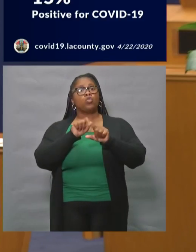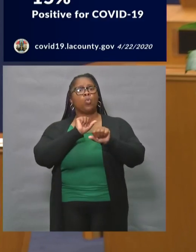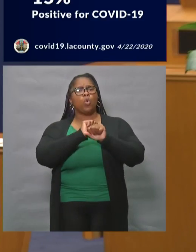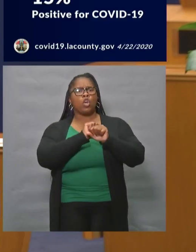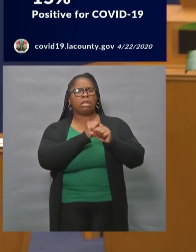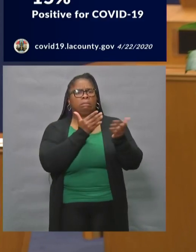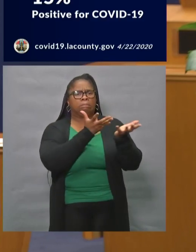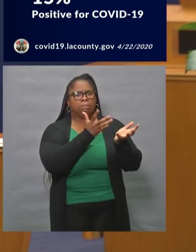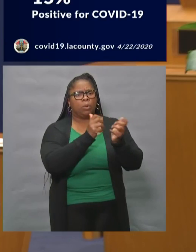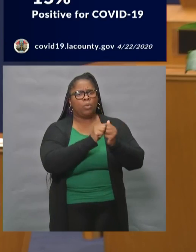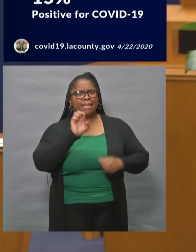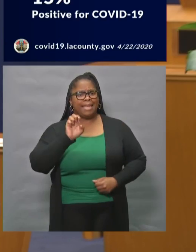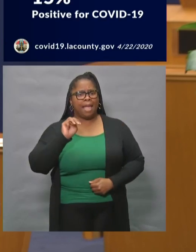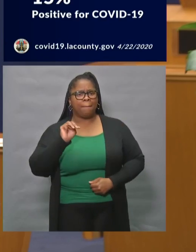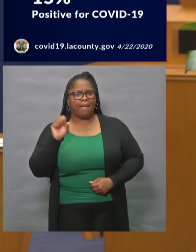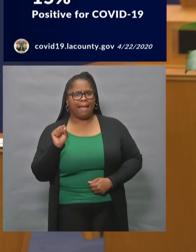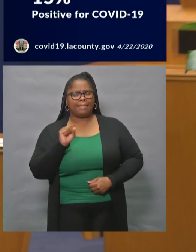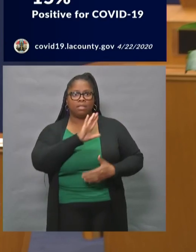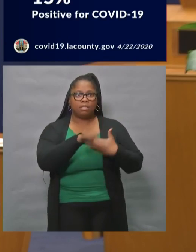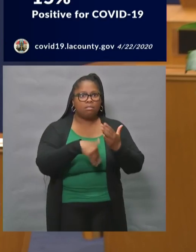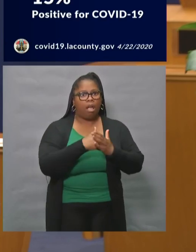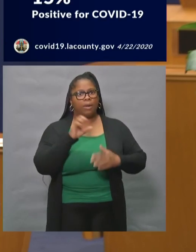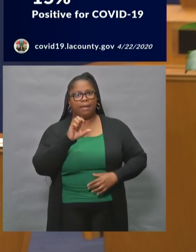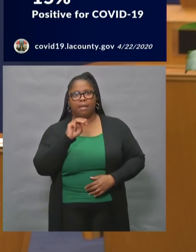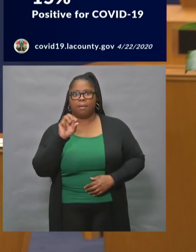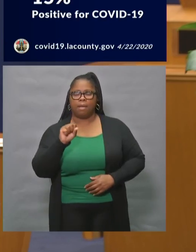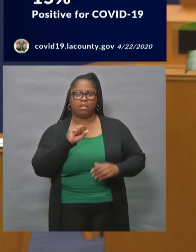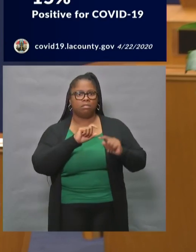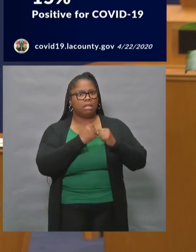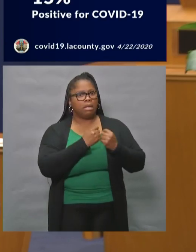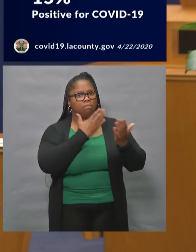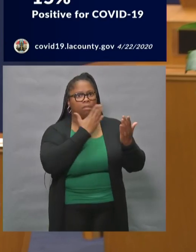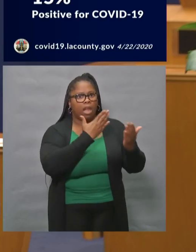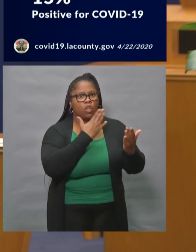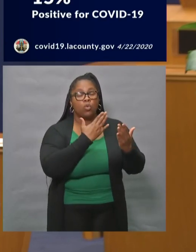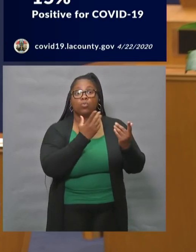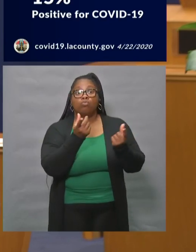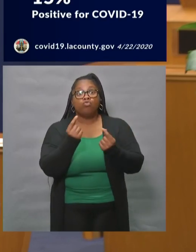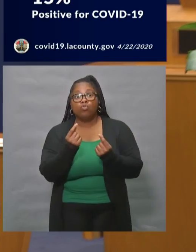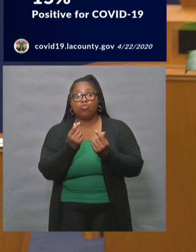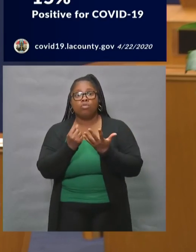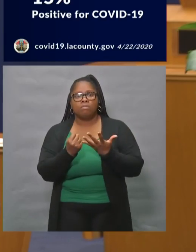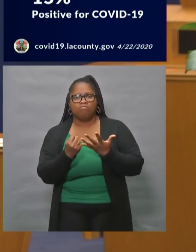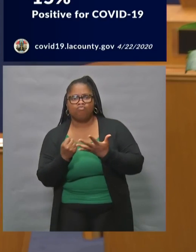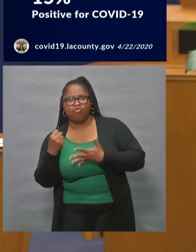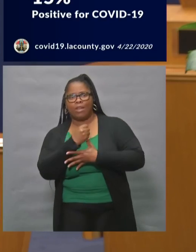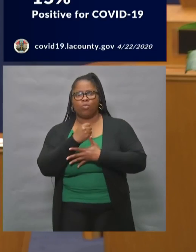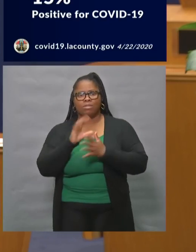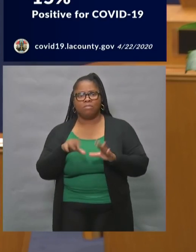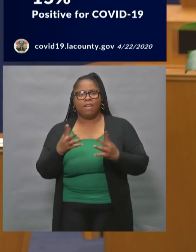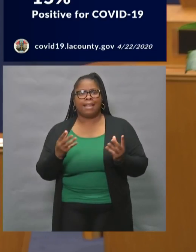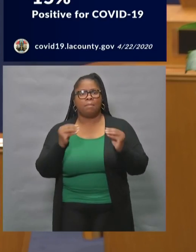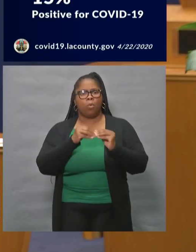the entire EMS team, to prioritize personal protective equipment at skilled nursing facilities. Over